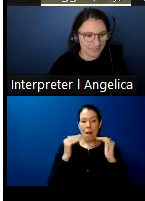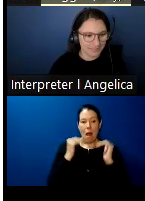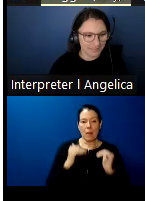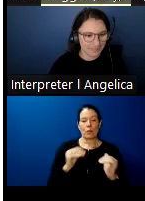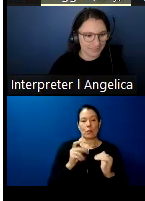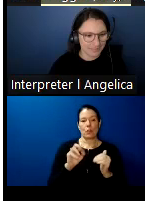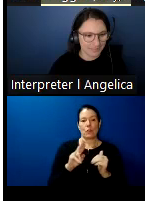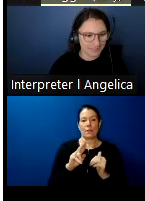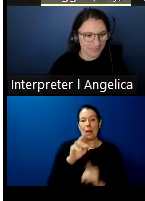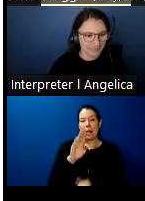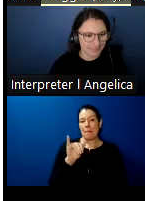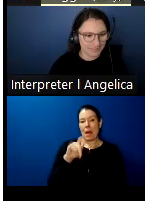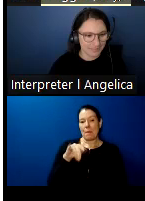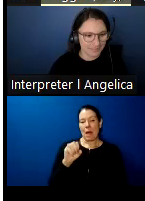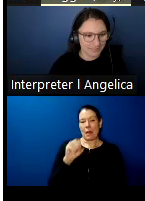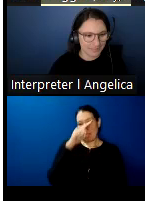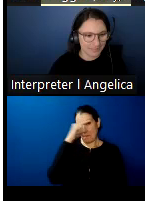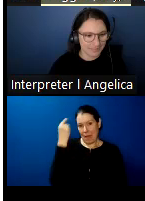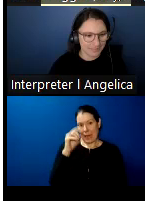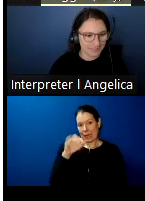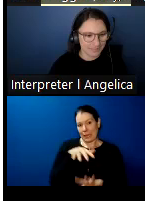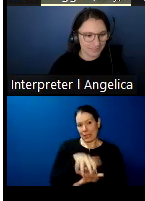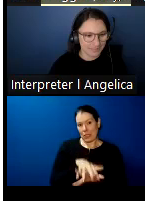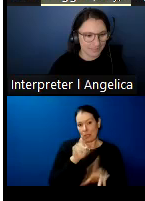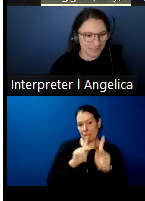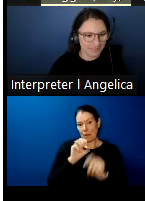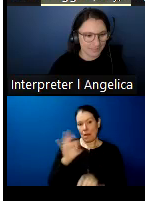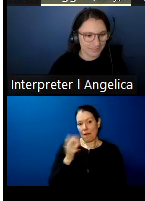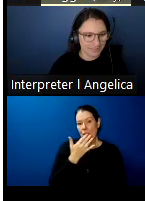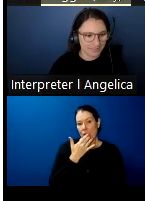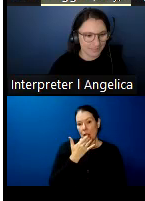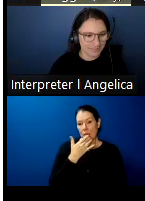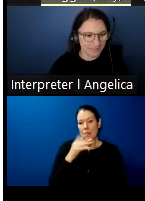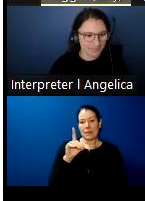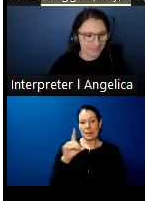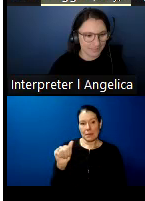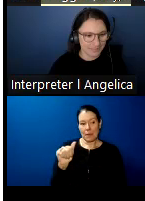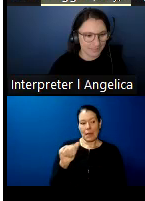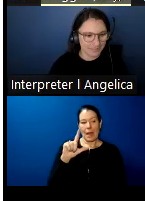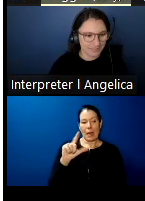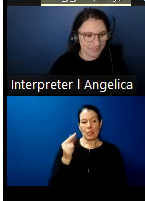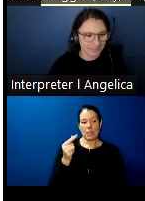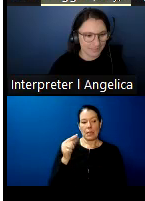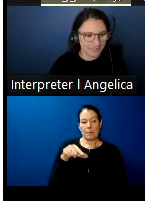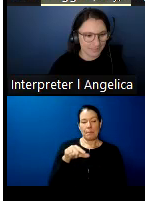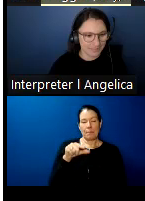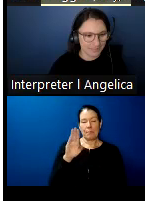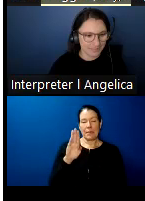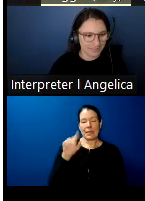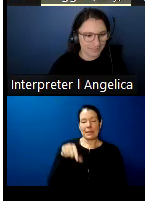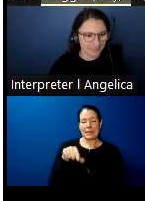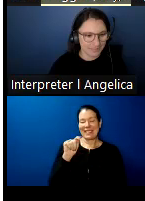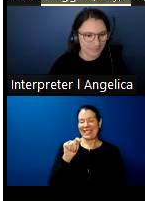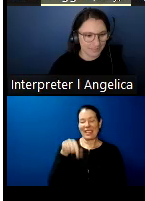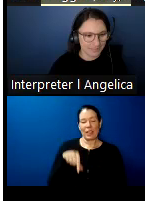stands for Black, Indigenous, People of Color, people with disabilities, the LGBTQ community,